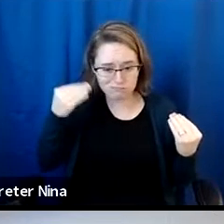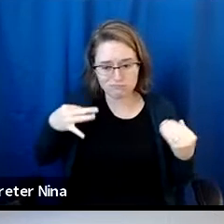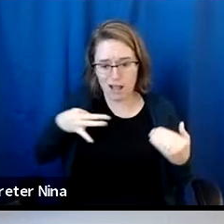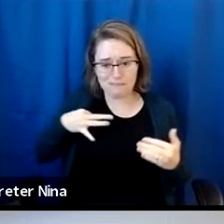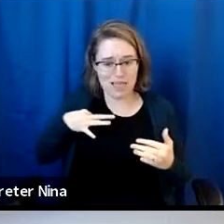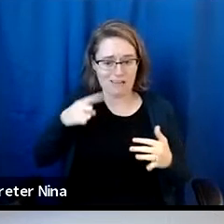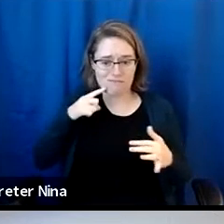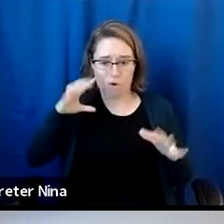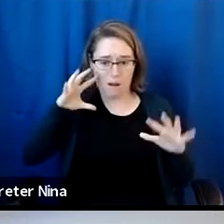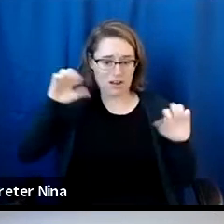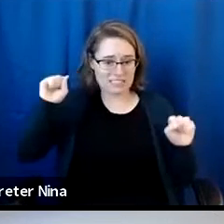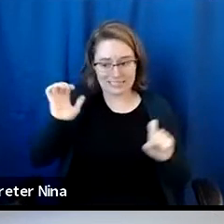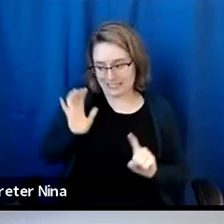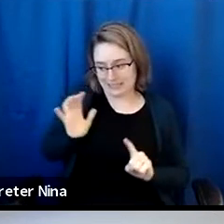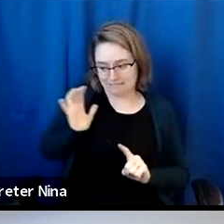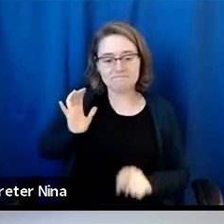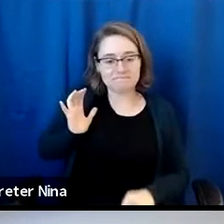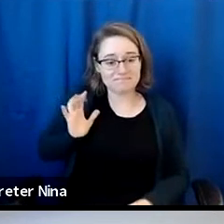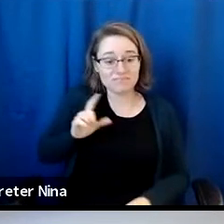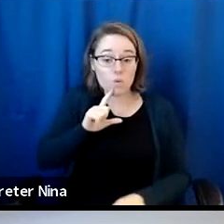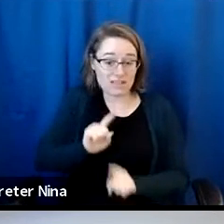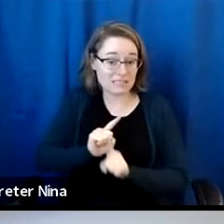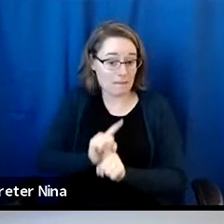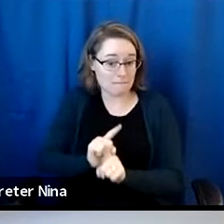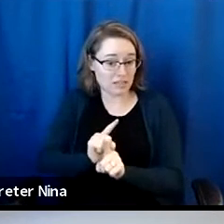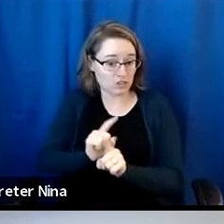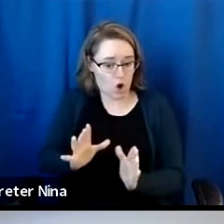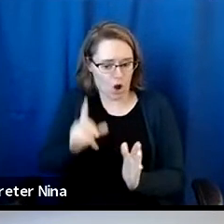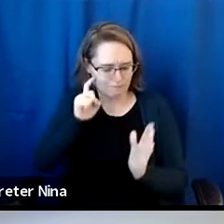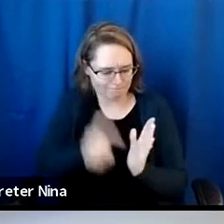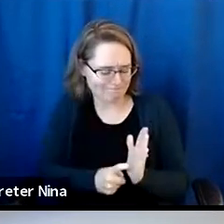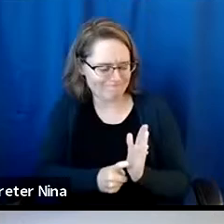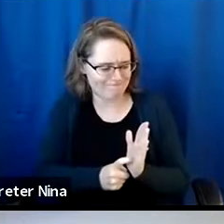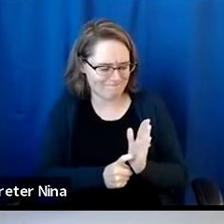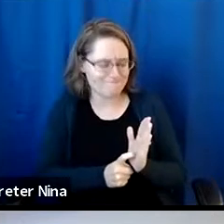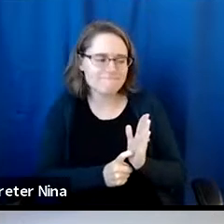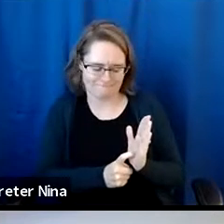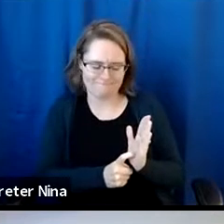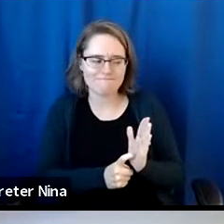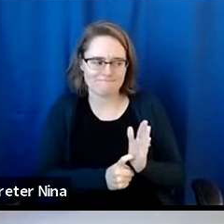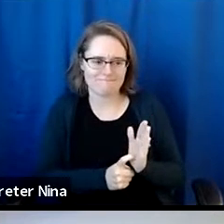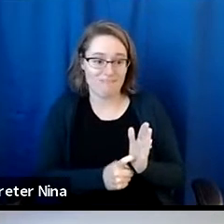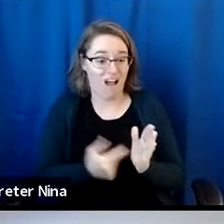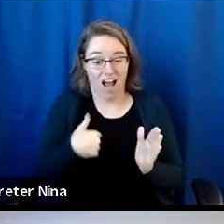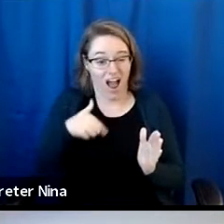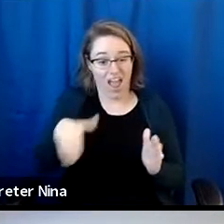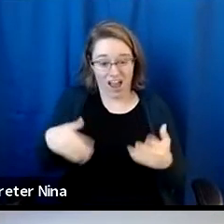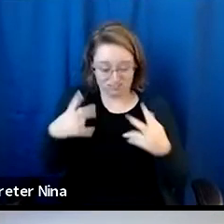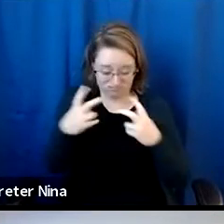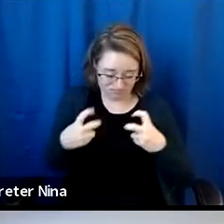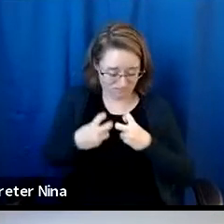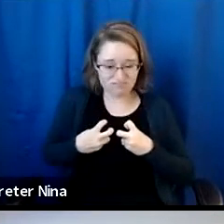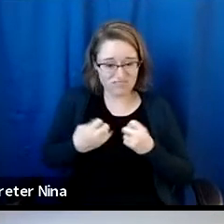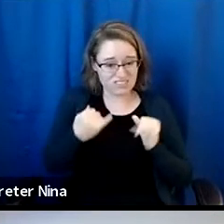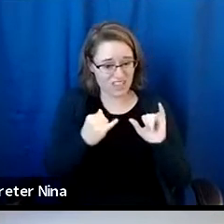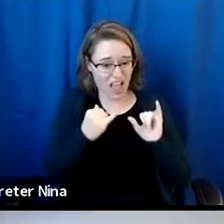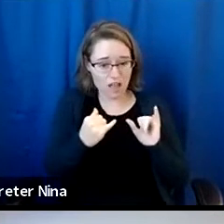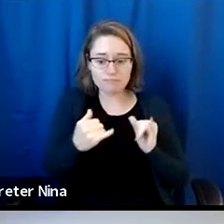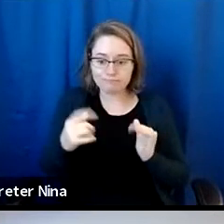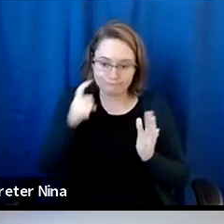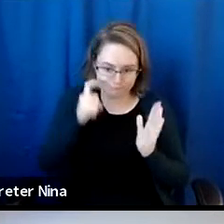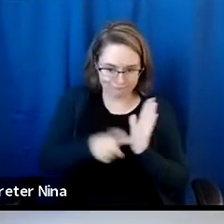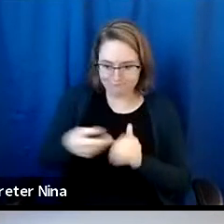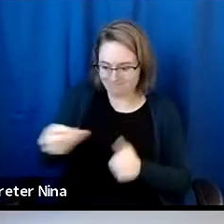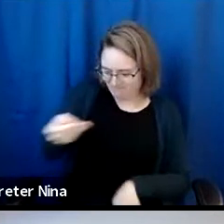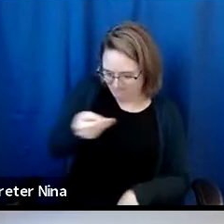a presidency at that point. And it was a mentor who saw something in me that I hadn't seen in myself yet. And so I think that is the